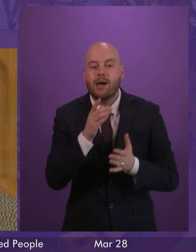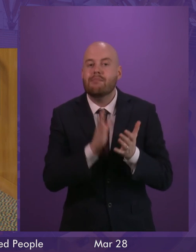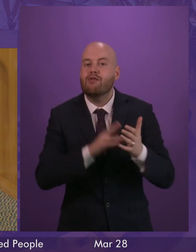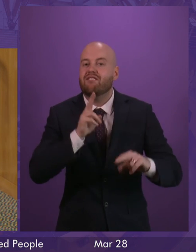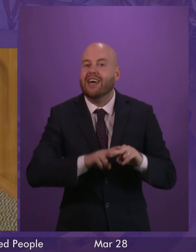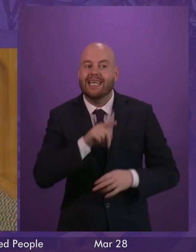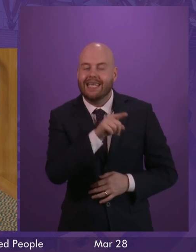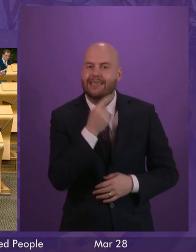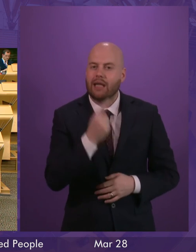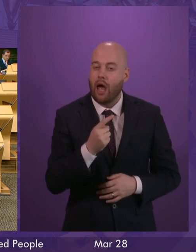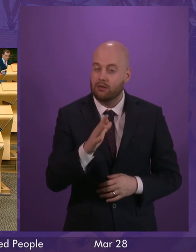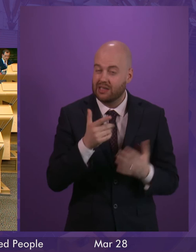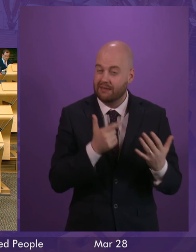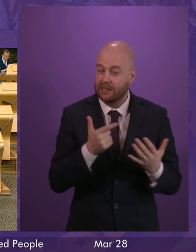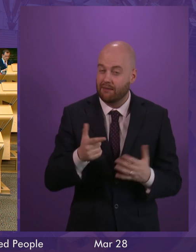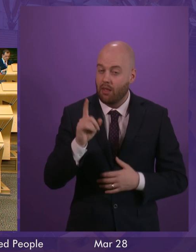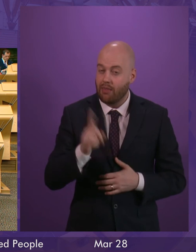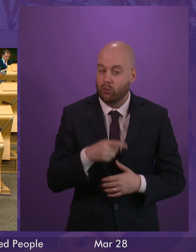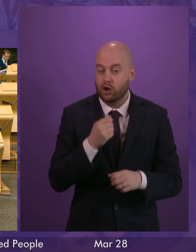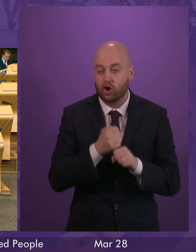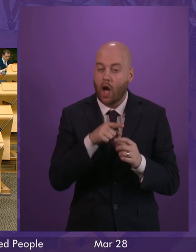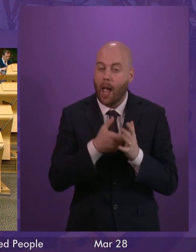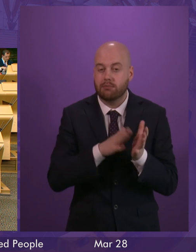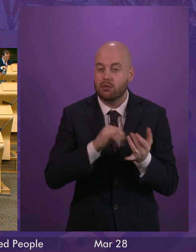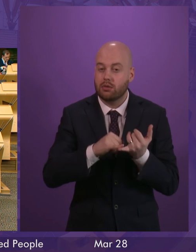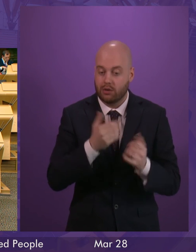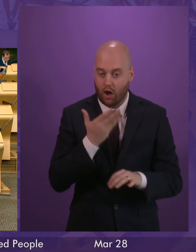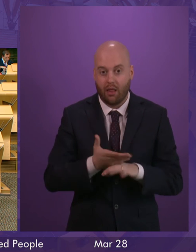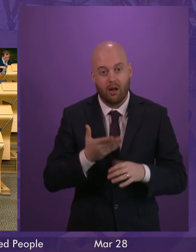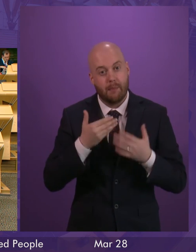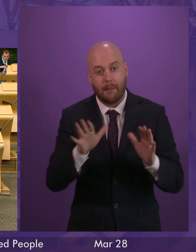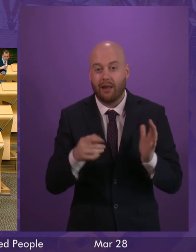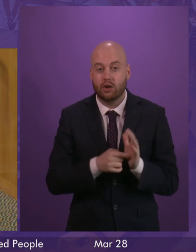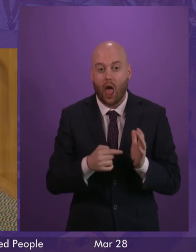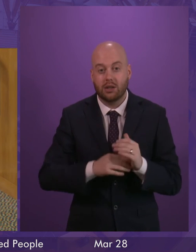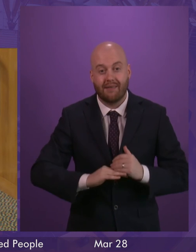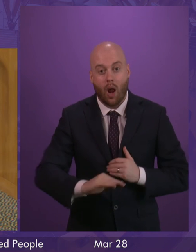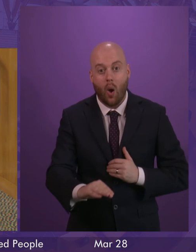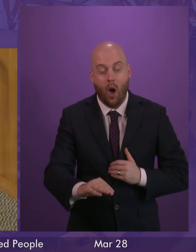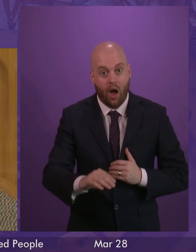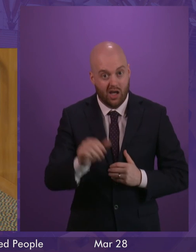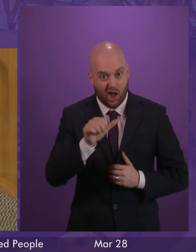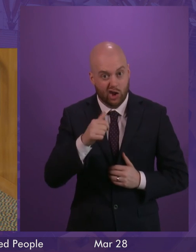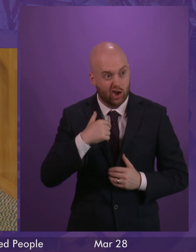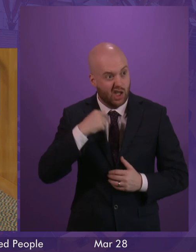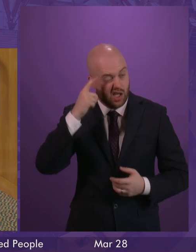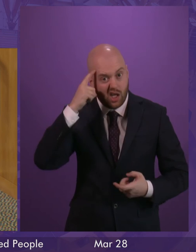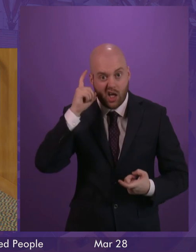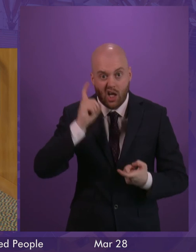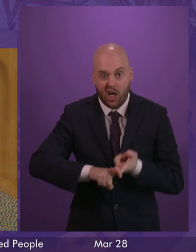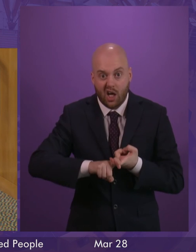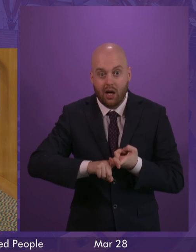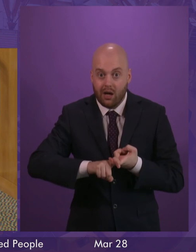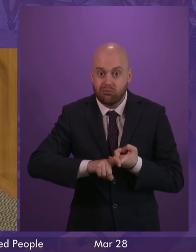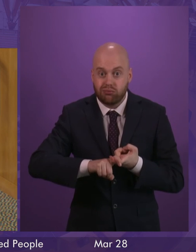,000 germs and viruses on a public toilet floor. She told me that yesterday, and it sat with me all night. And I must